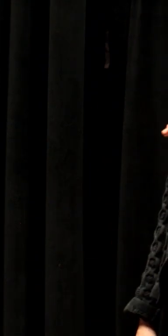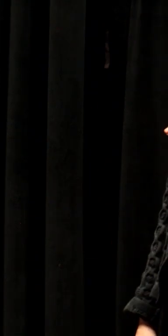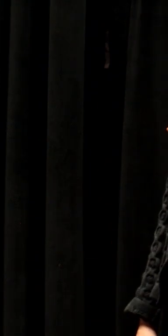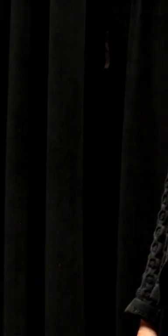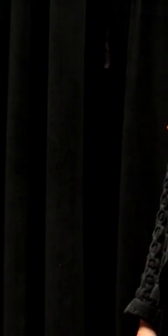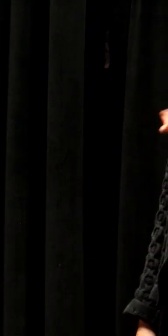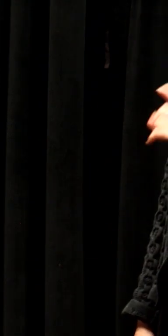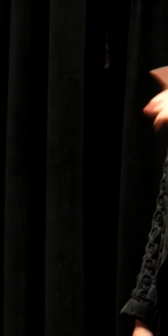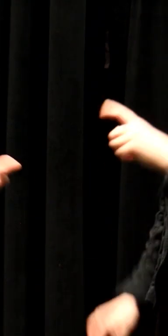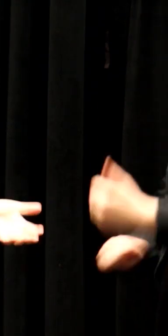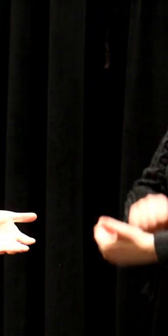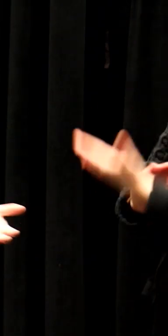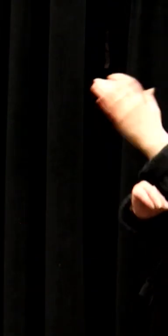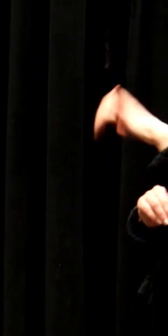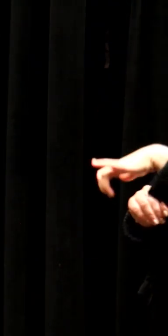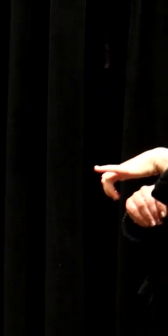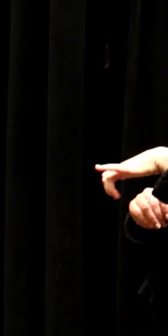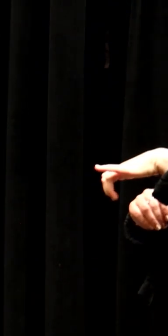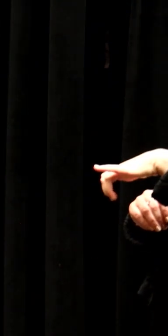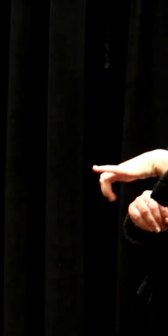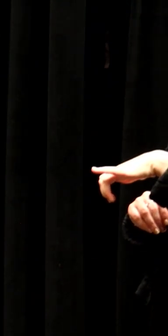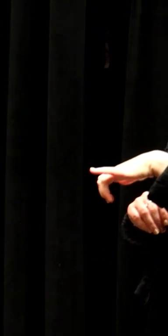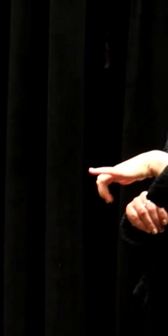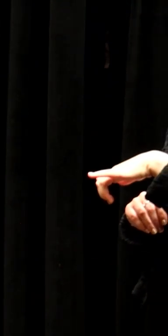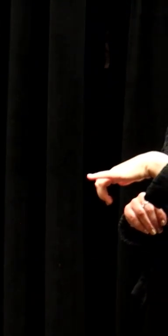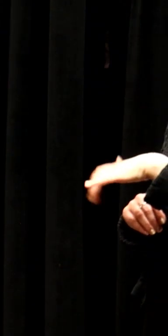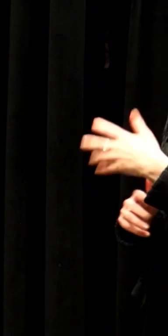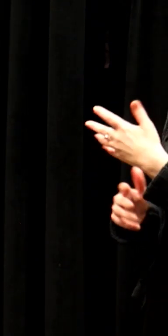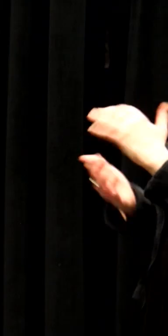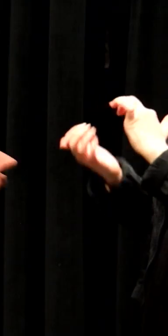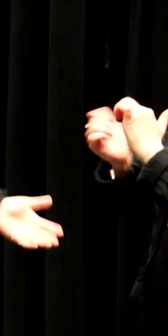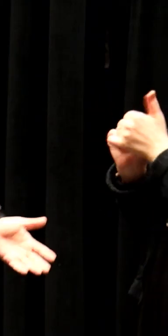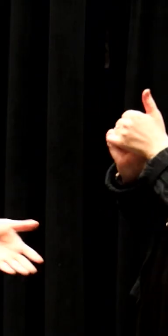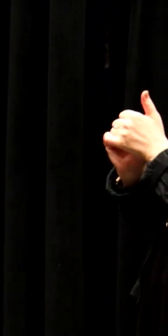and how can we give the platform, how can we make a